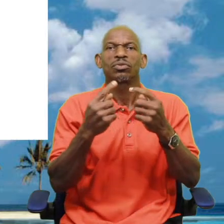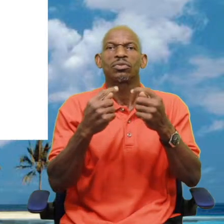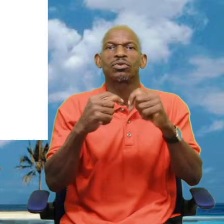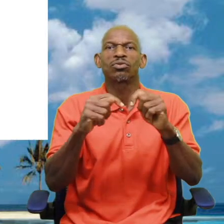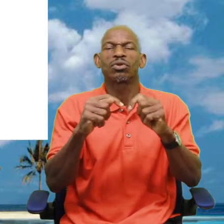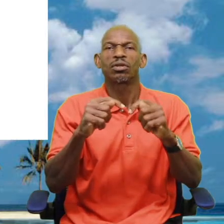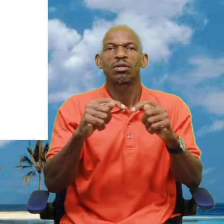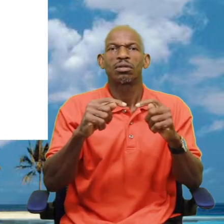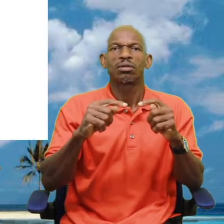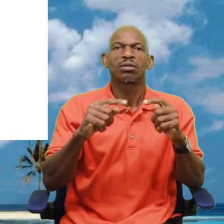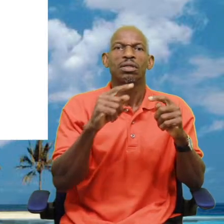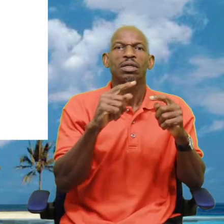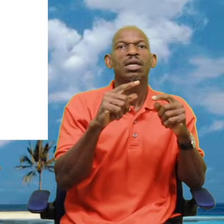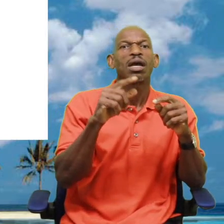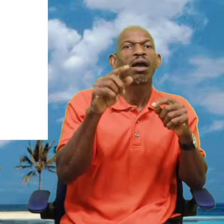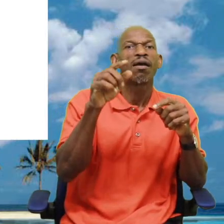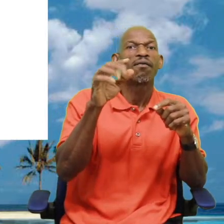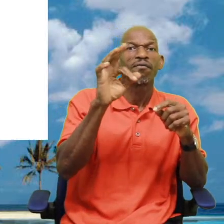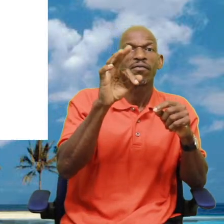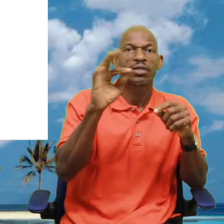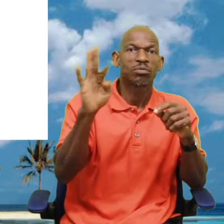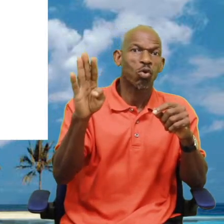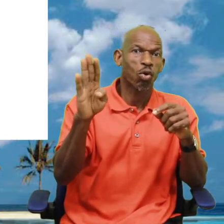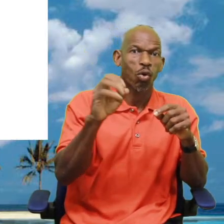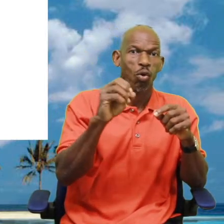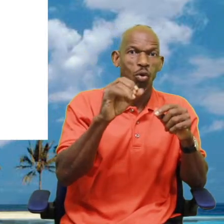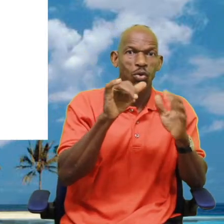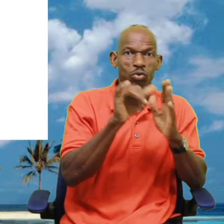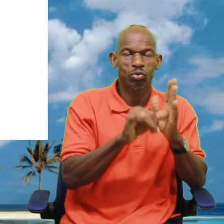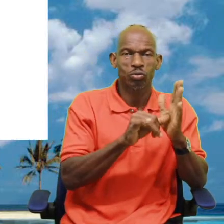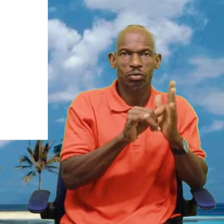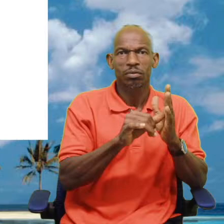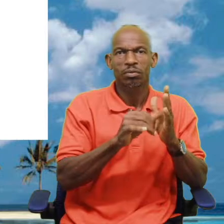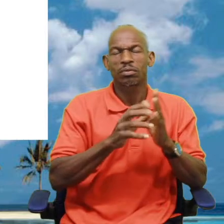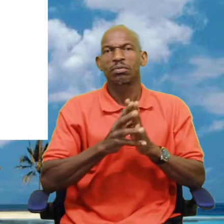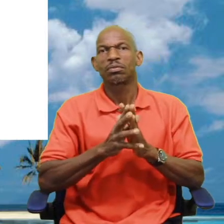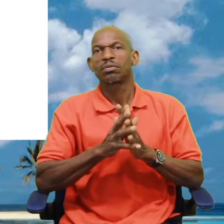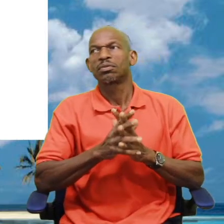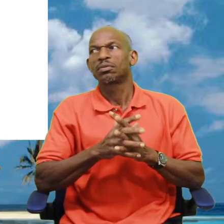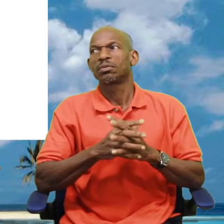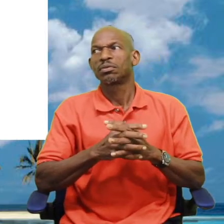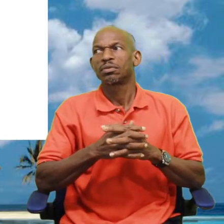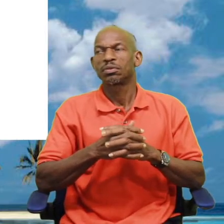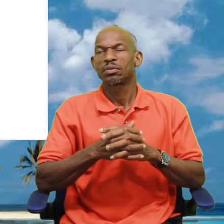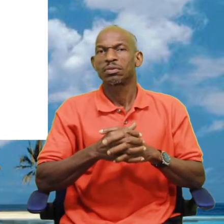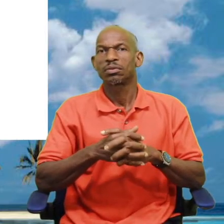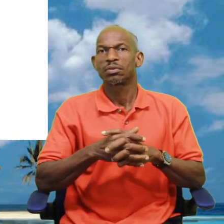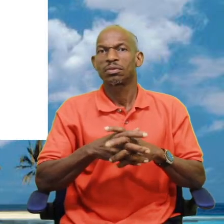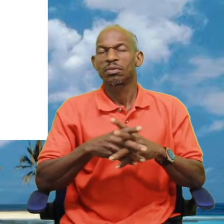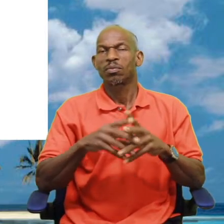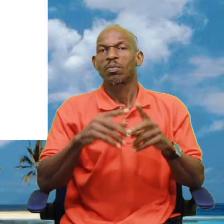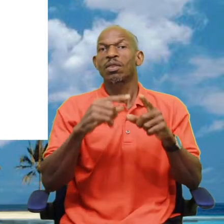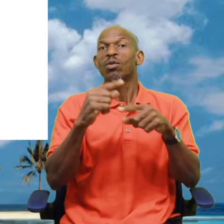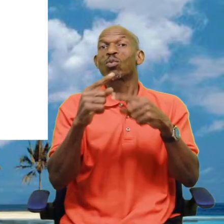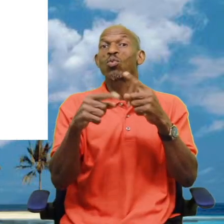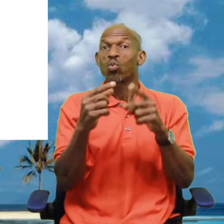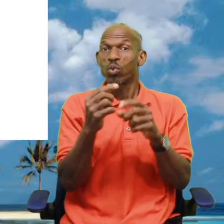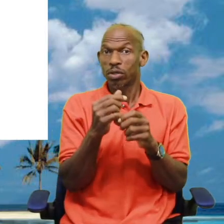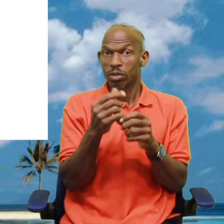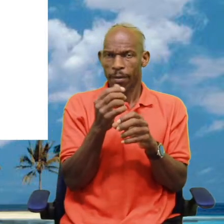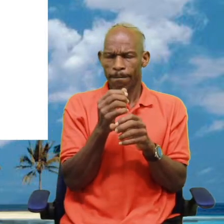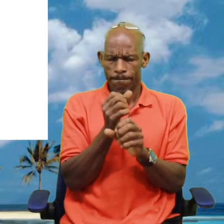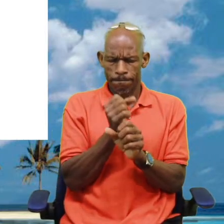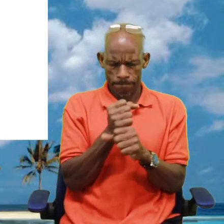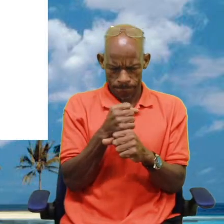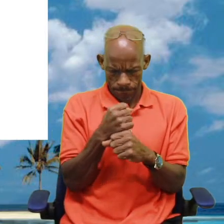are on Zoom. All right, so when you're making sentences in English, there's different ways we can write sentences. We